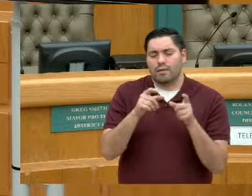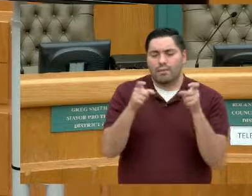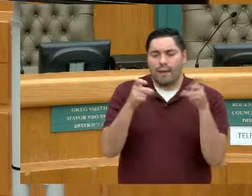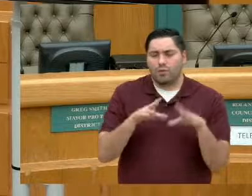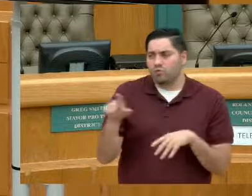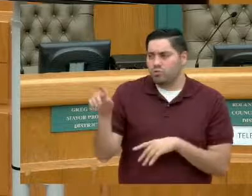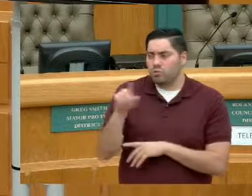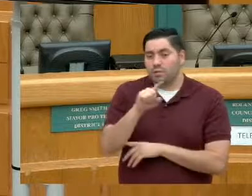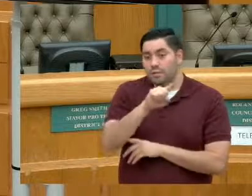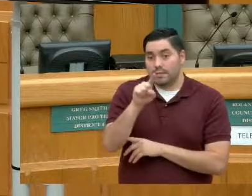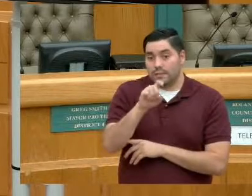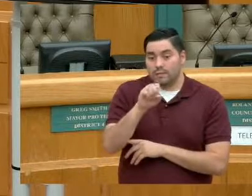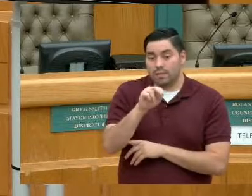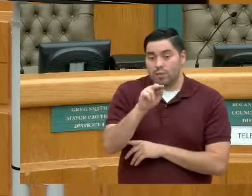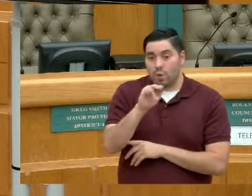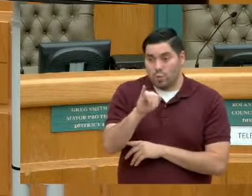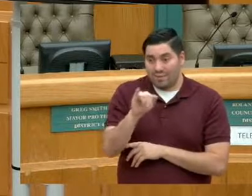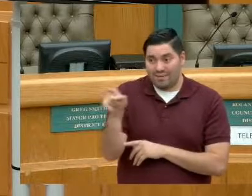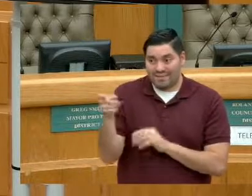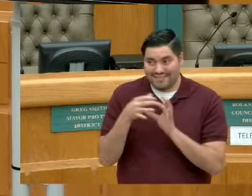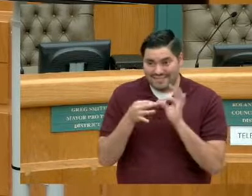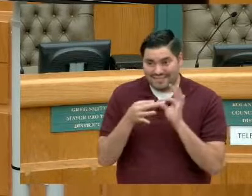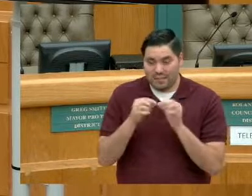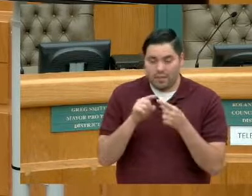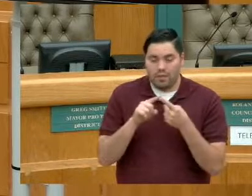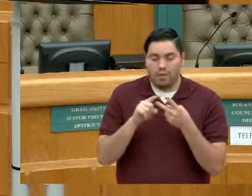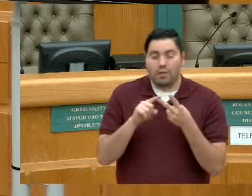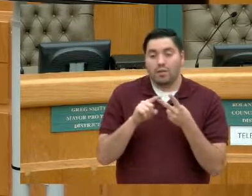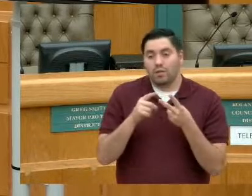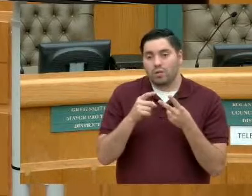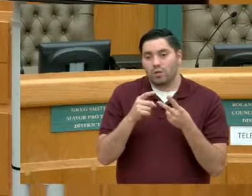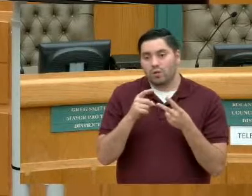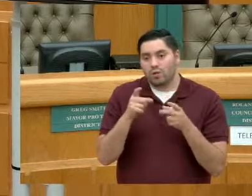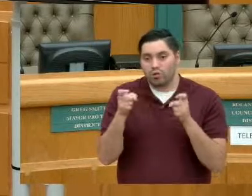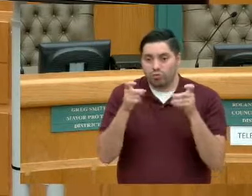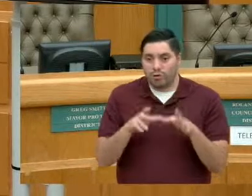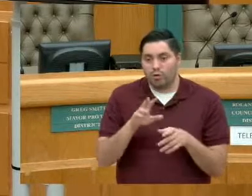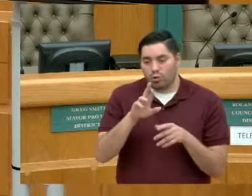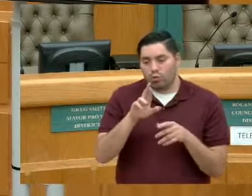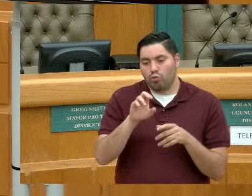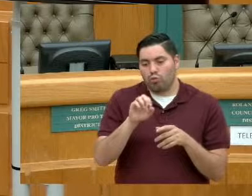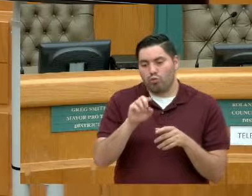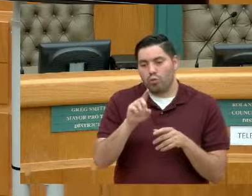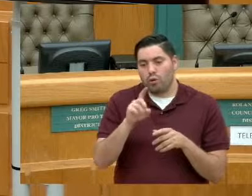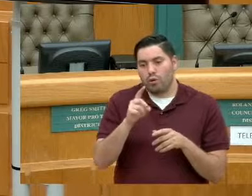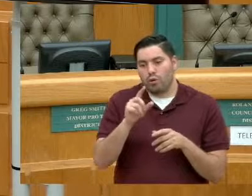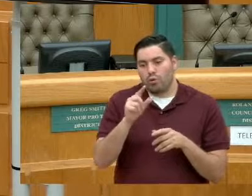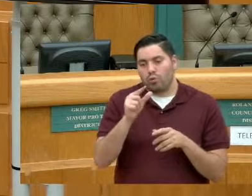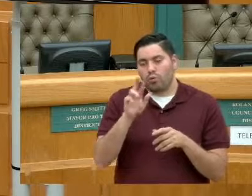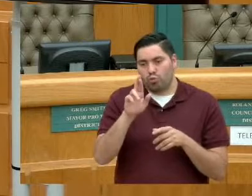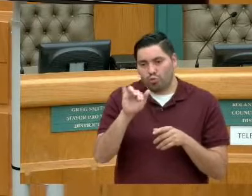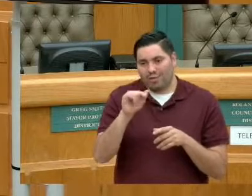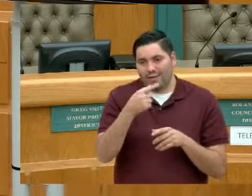Zanoni and Director Rodriguez said about COVID-19. It is so easy to get